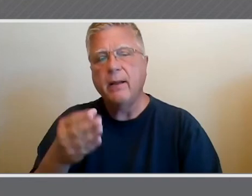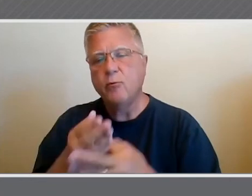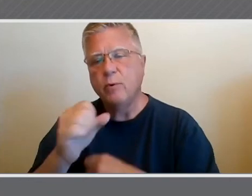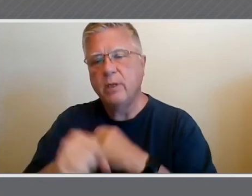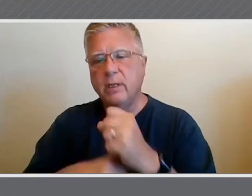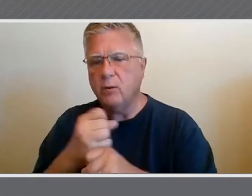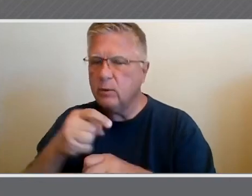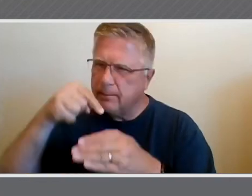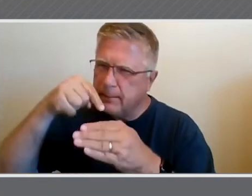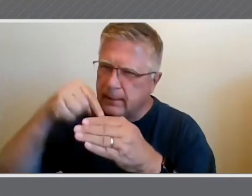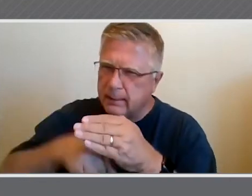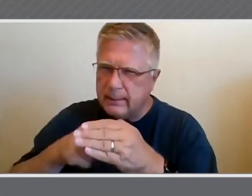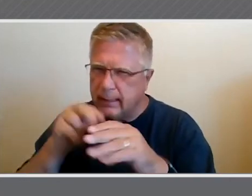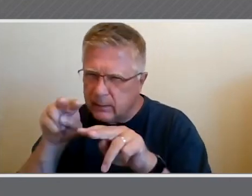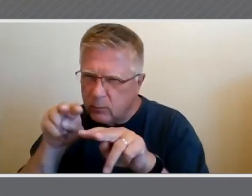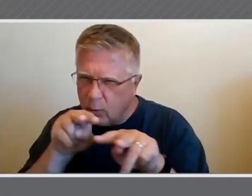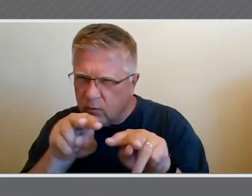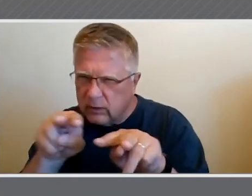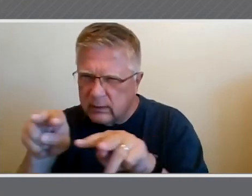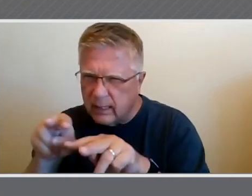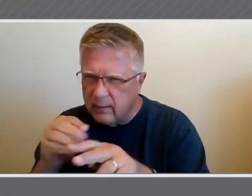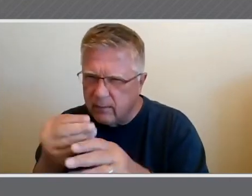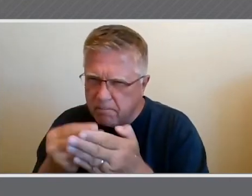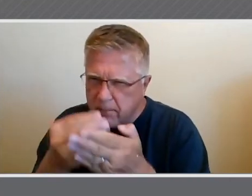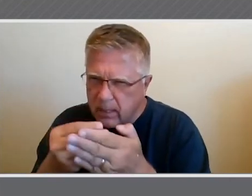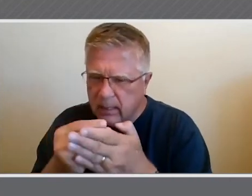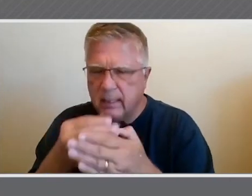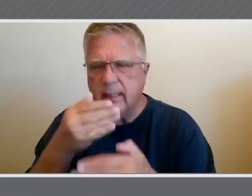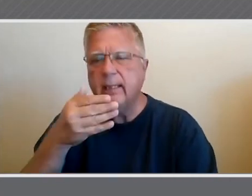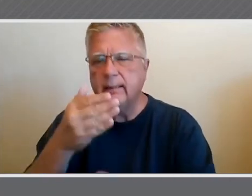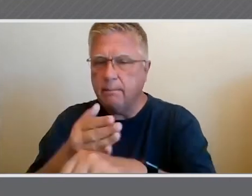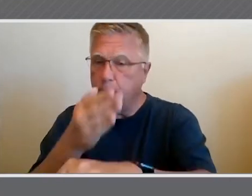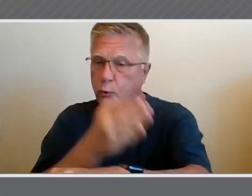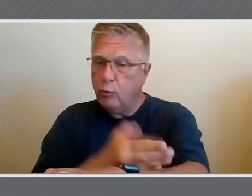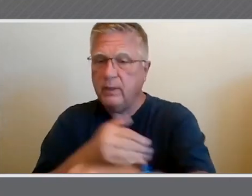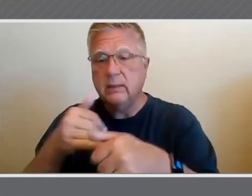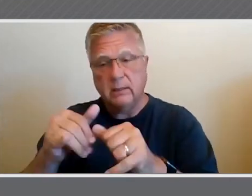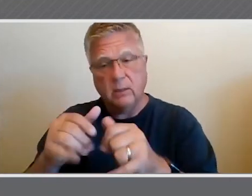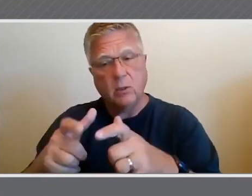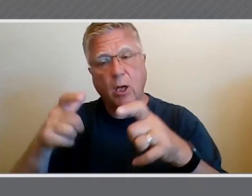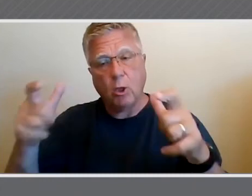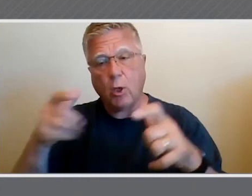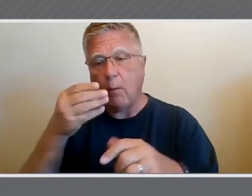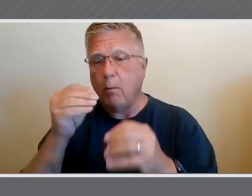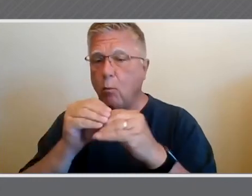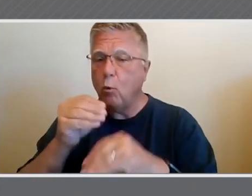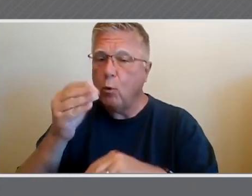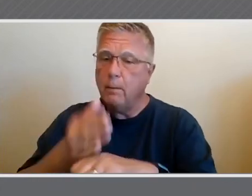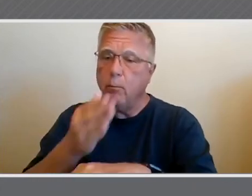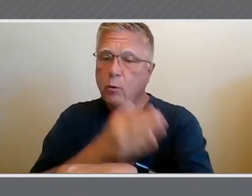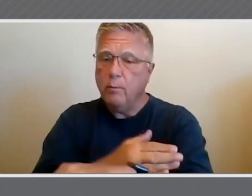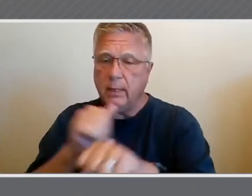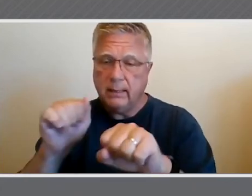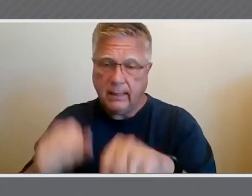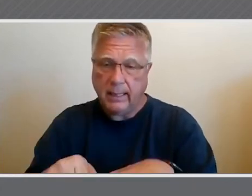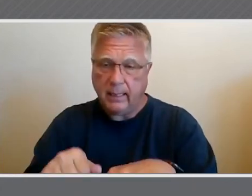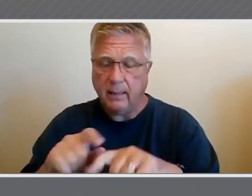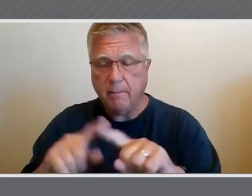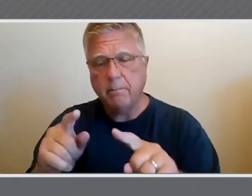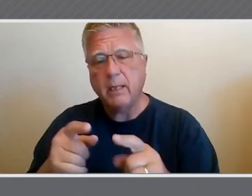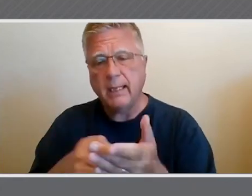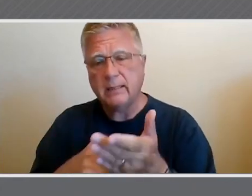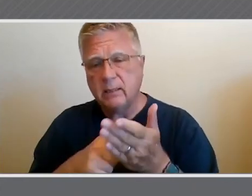fiscal oversight. It's getting better. It's still a long ways to go. And it does consist of some